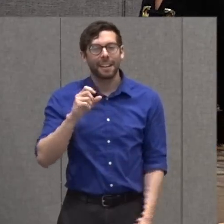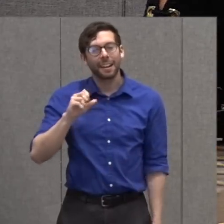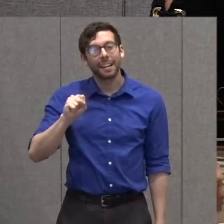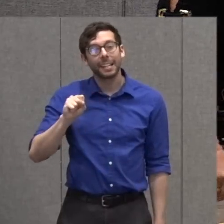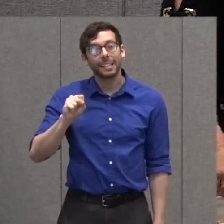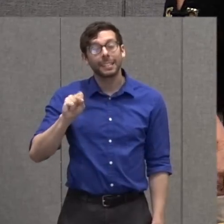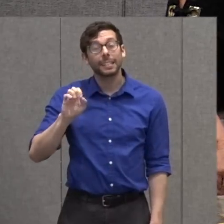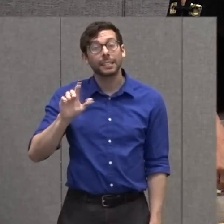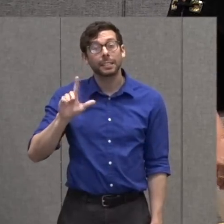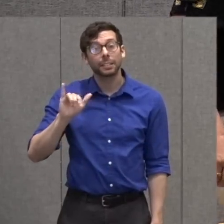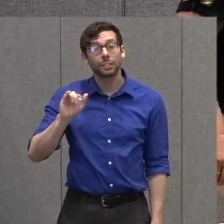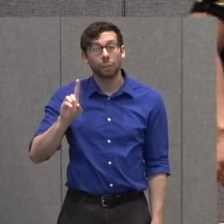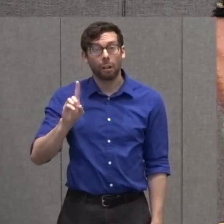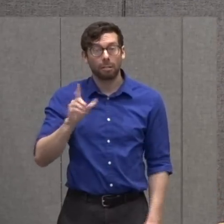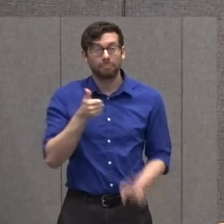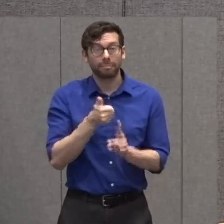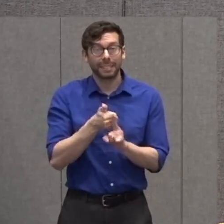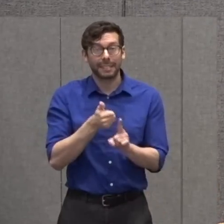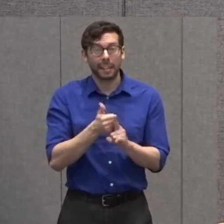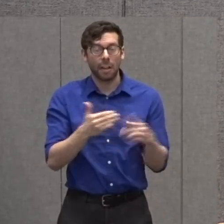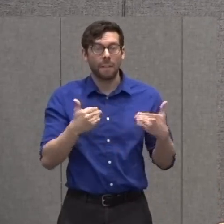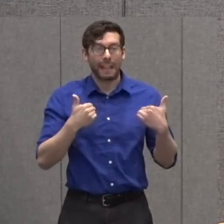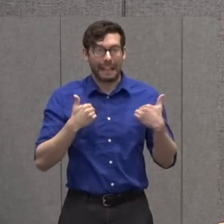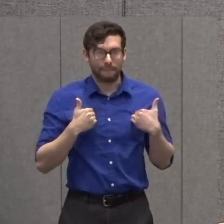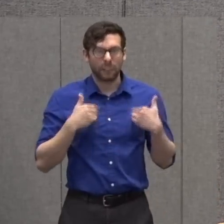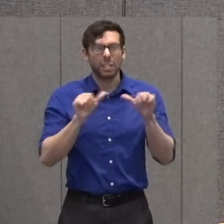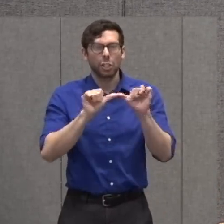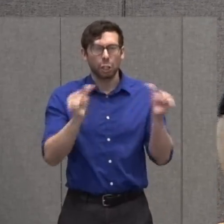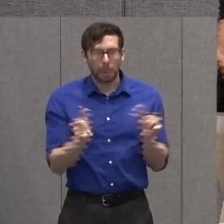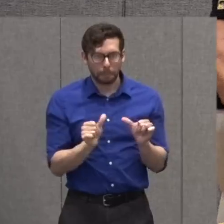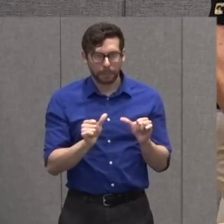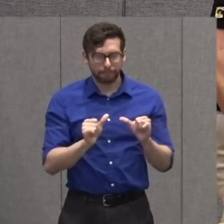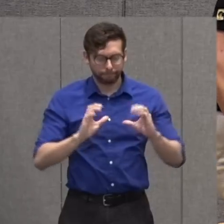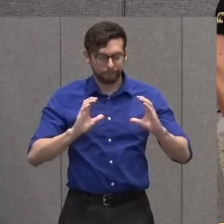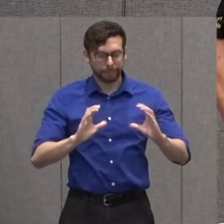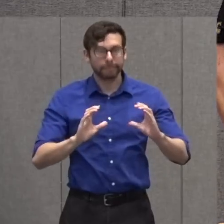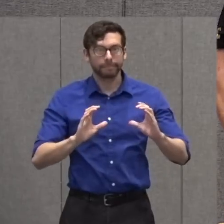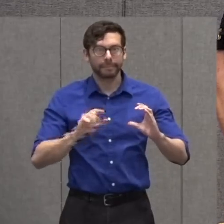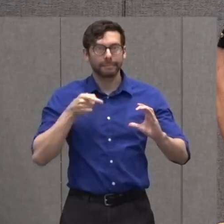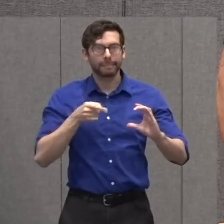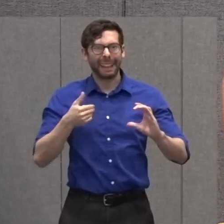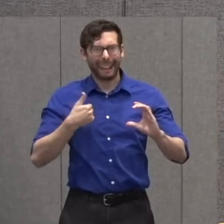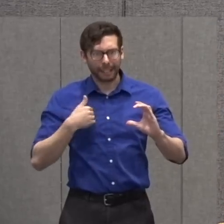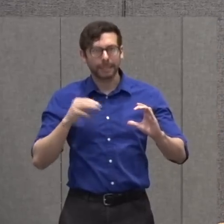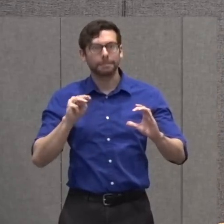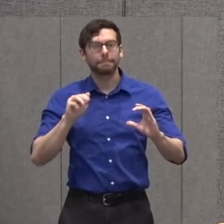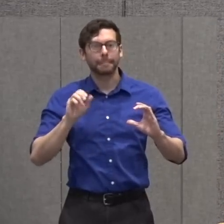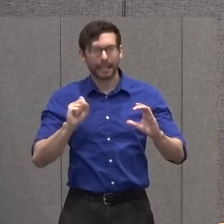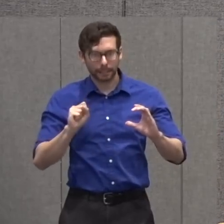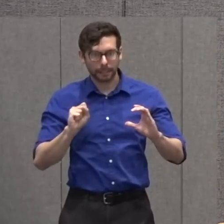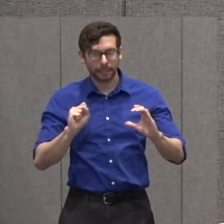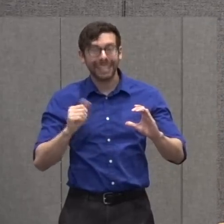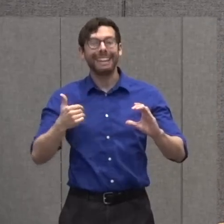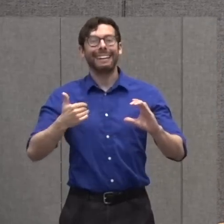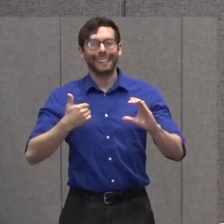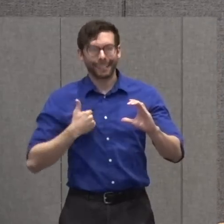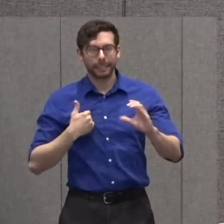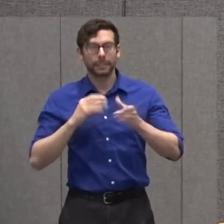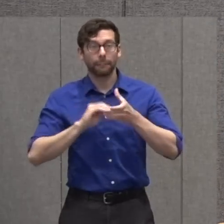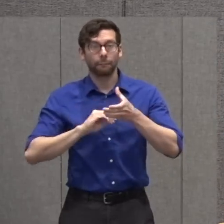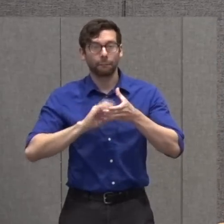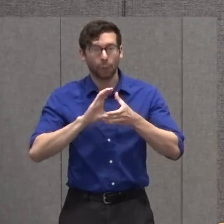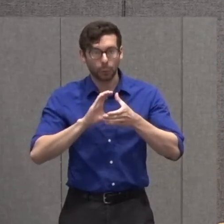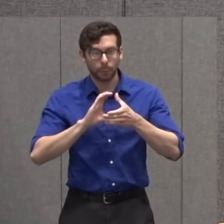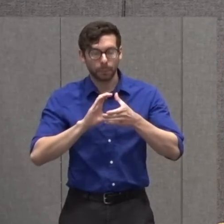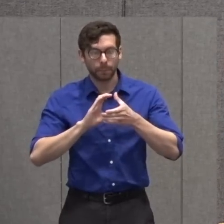Solids have a definite shape, they have a mass, and they have a volume. When you look at the